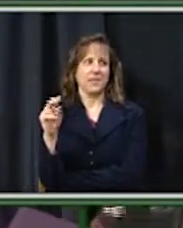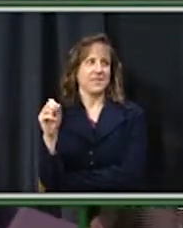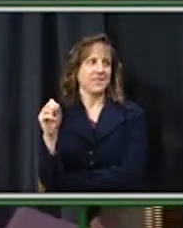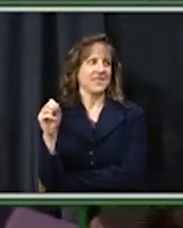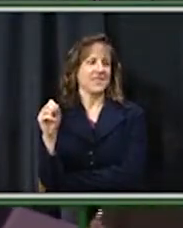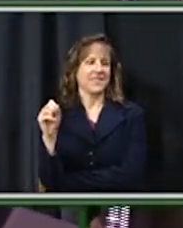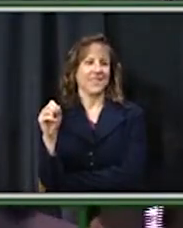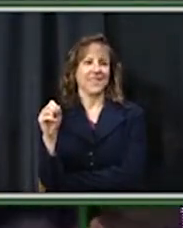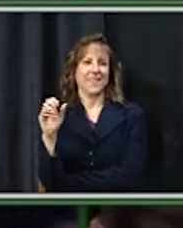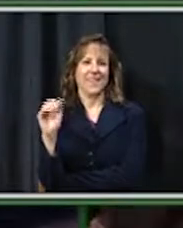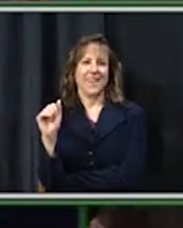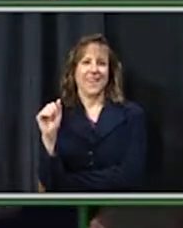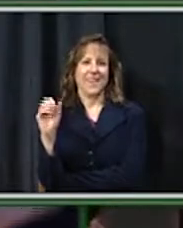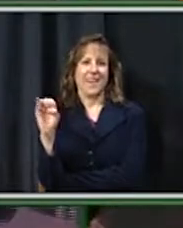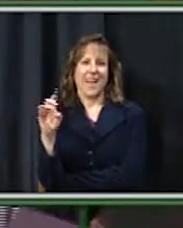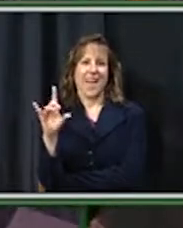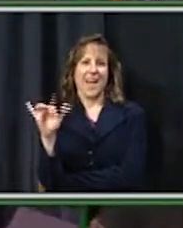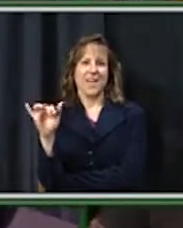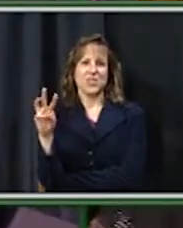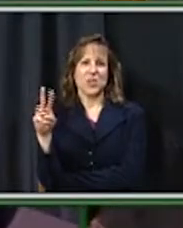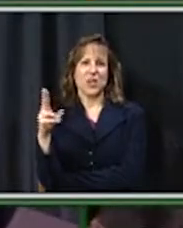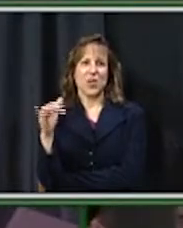Ashley White.